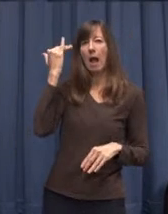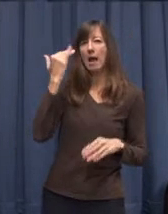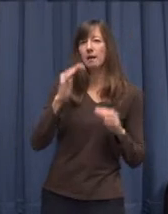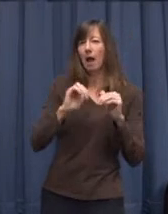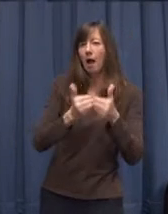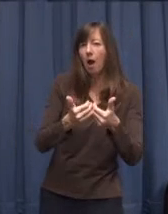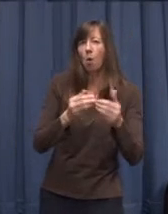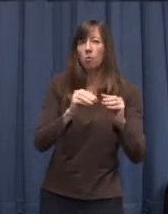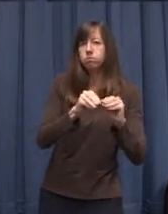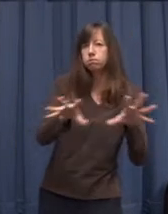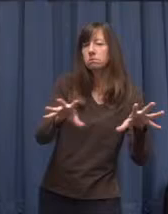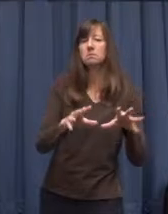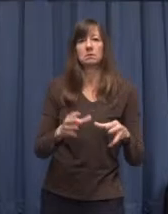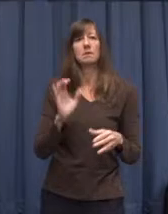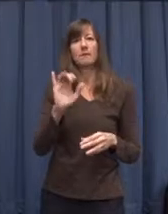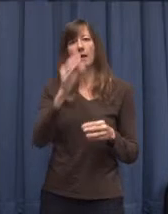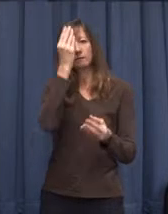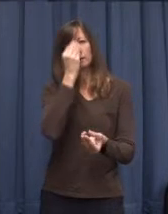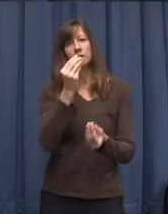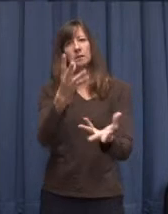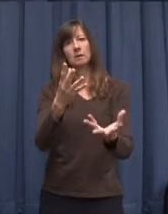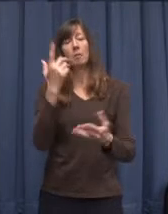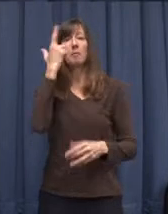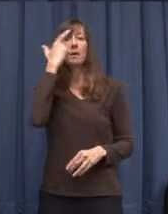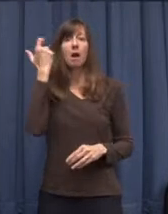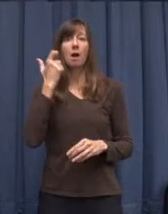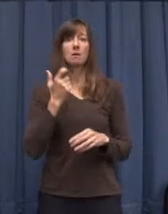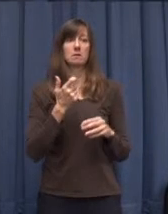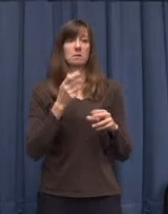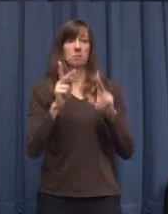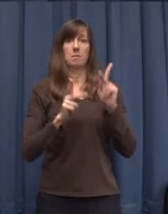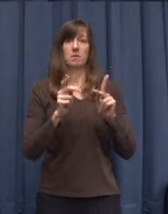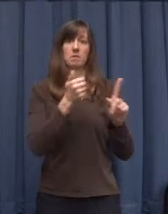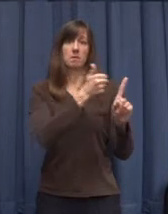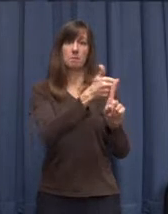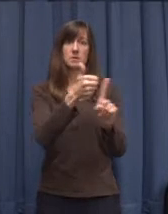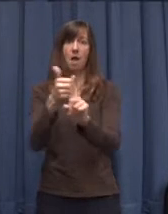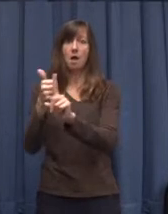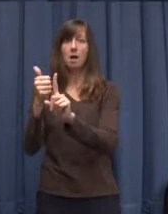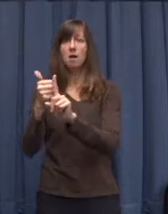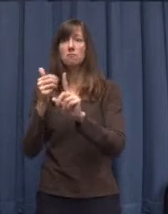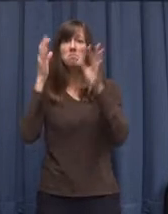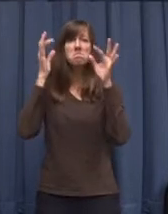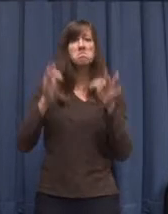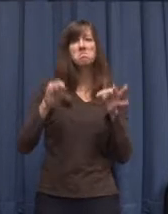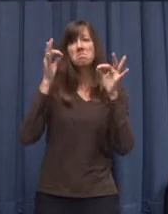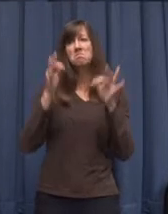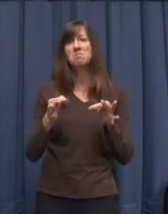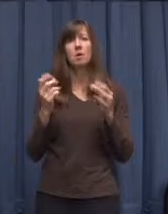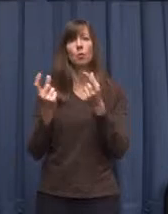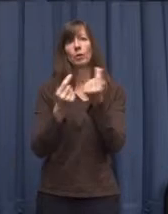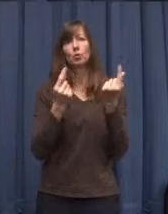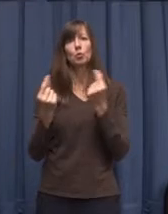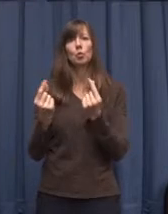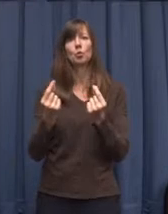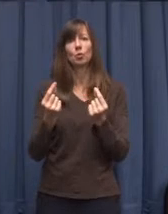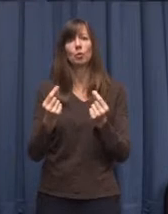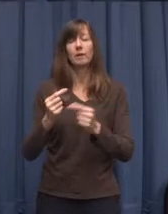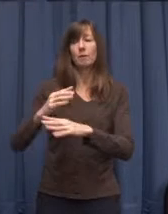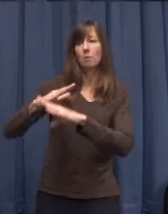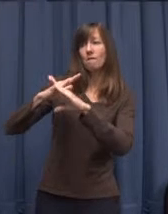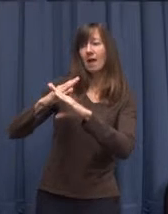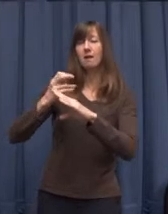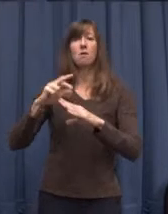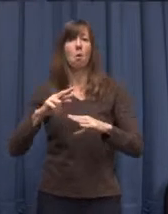decisions that that we are making or not making to think about others as we go about our daily business